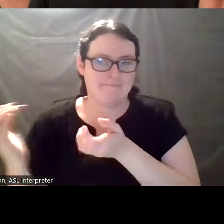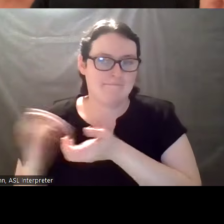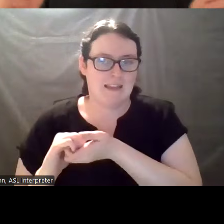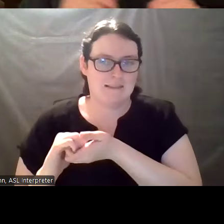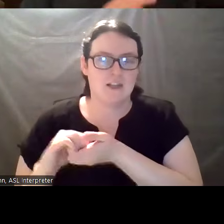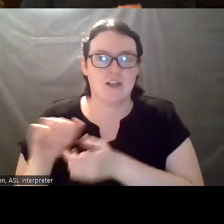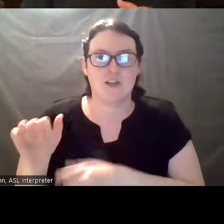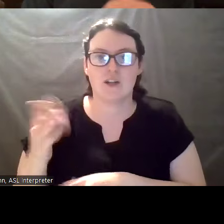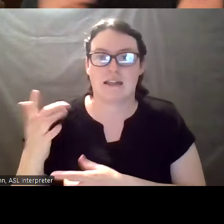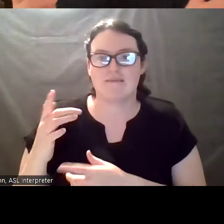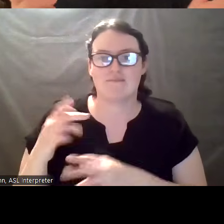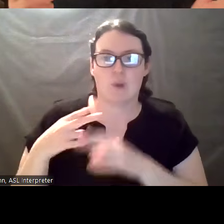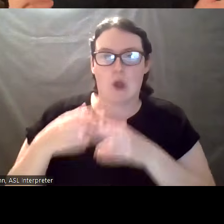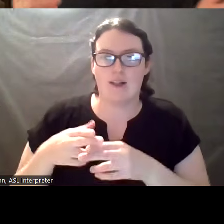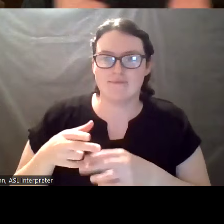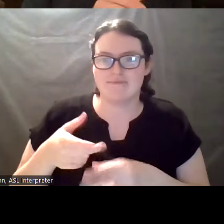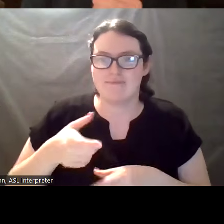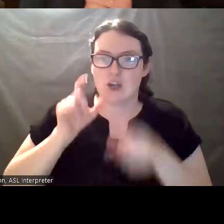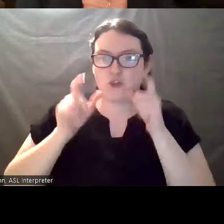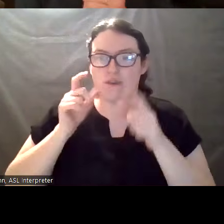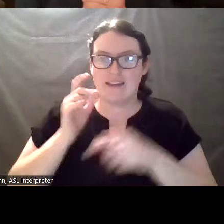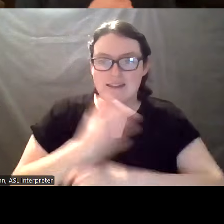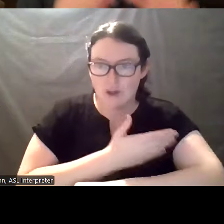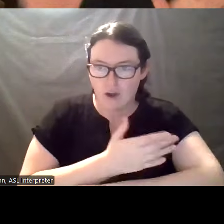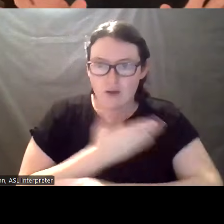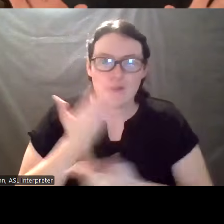been called a drinking song. We don't know exactly if that's what it was, but